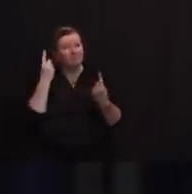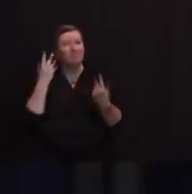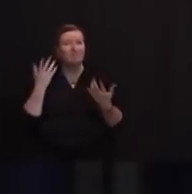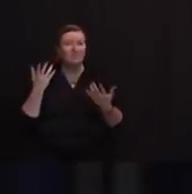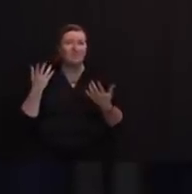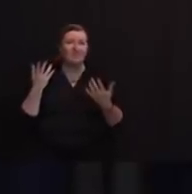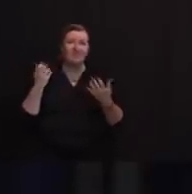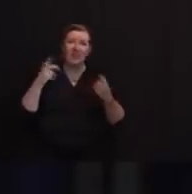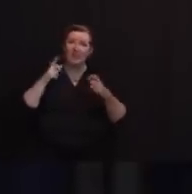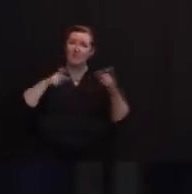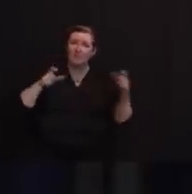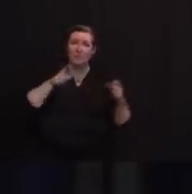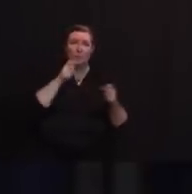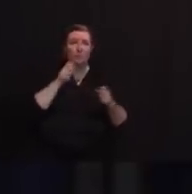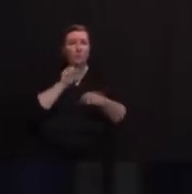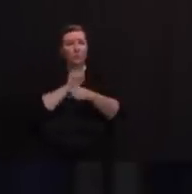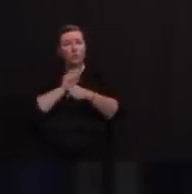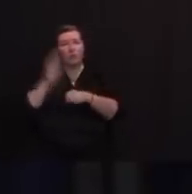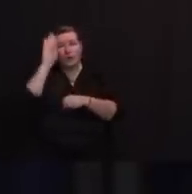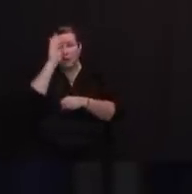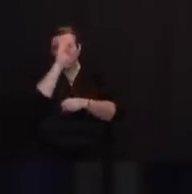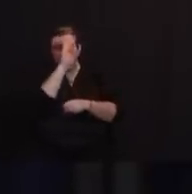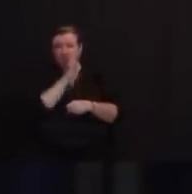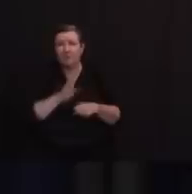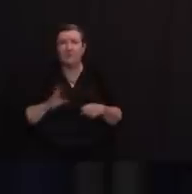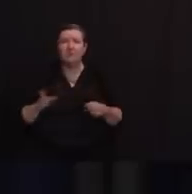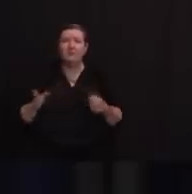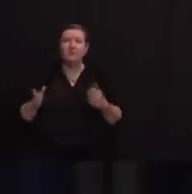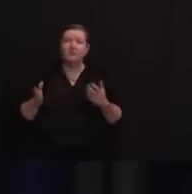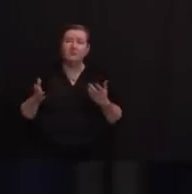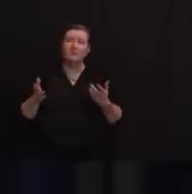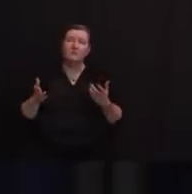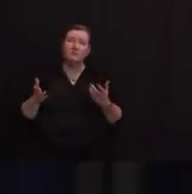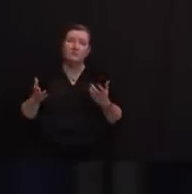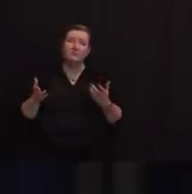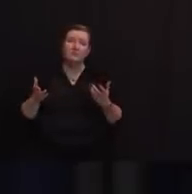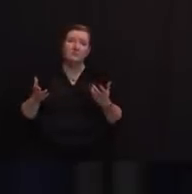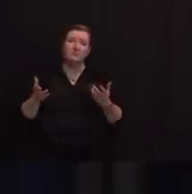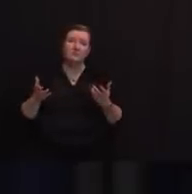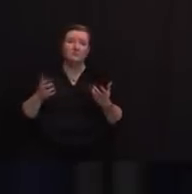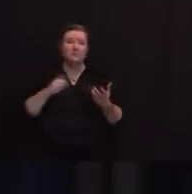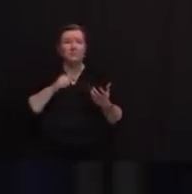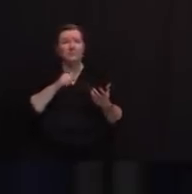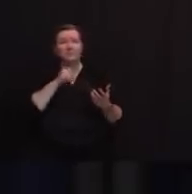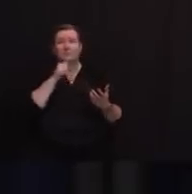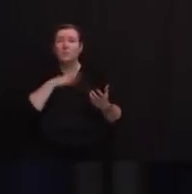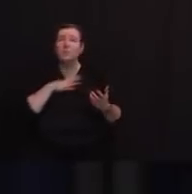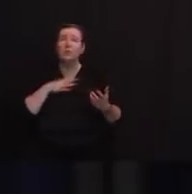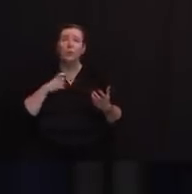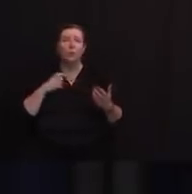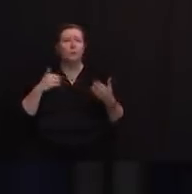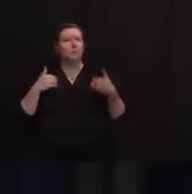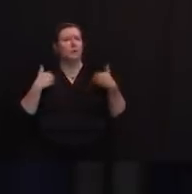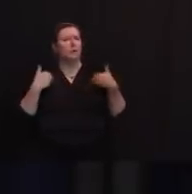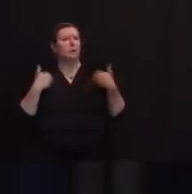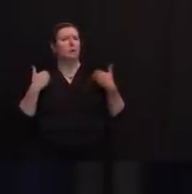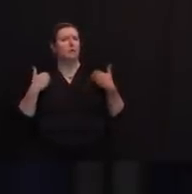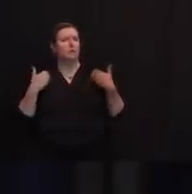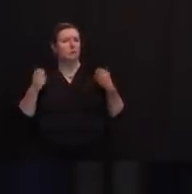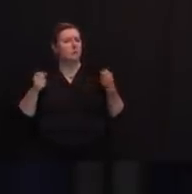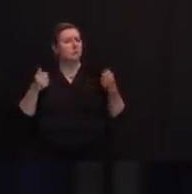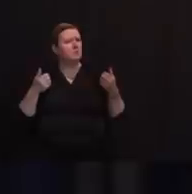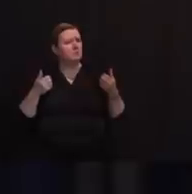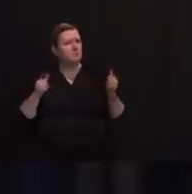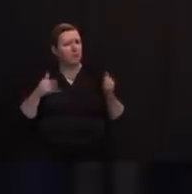individuals working in hospitals particularly and in healthcare are women of childbearing age. So we really do need